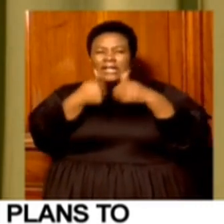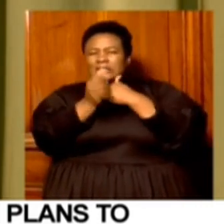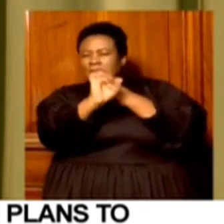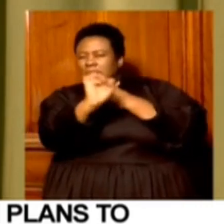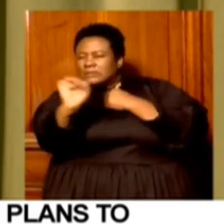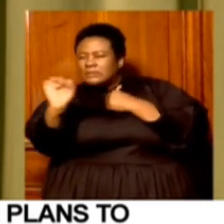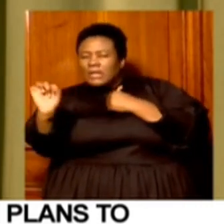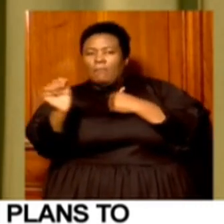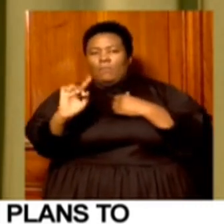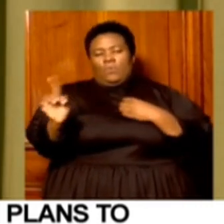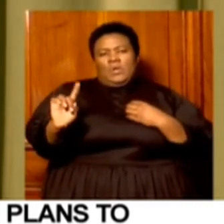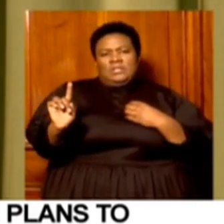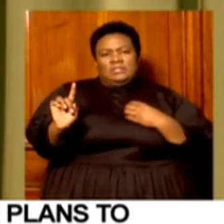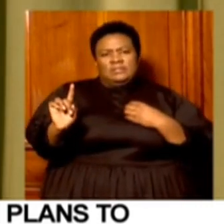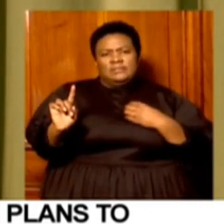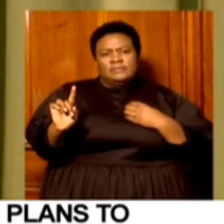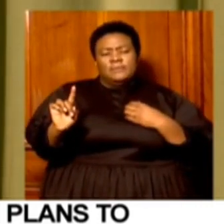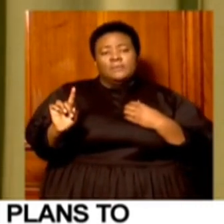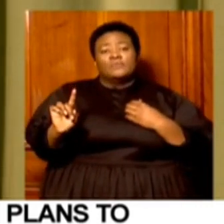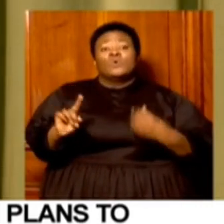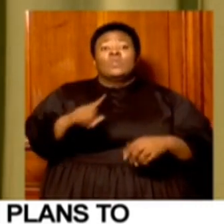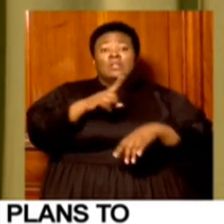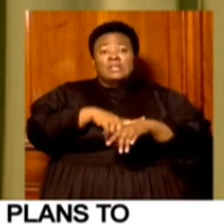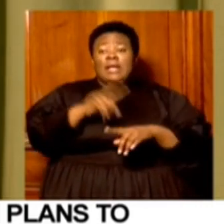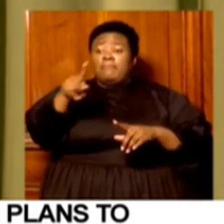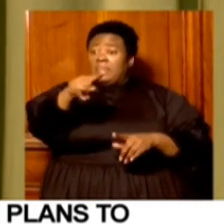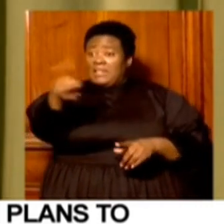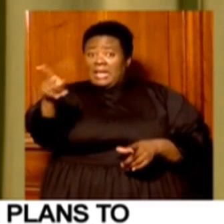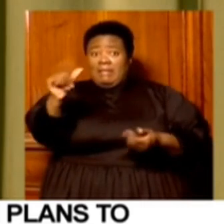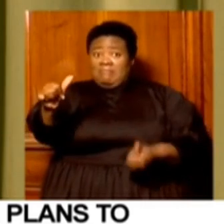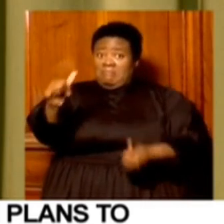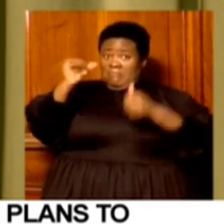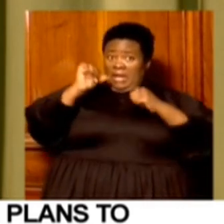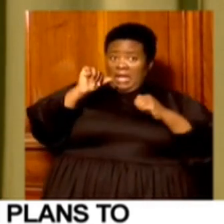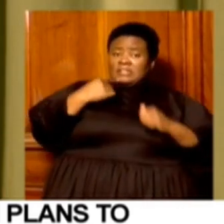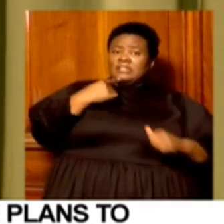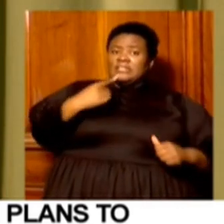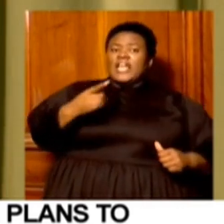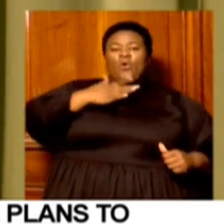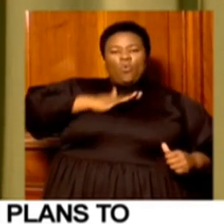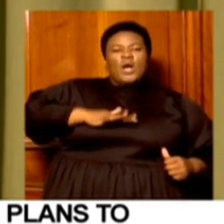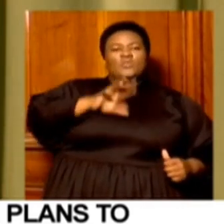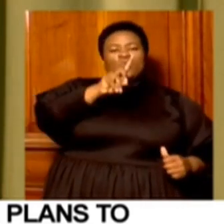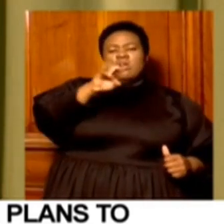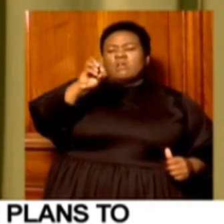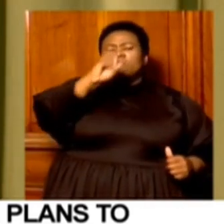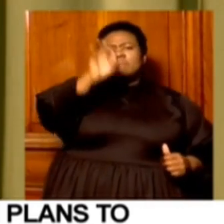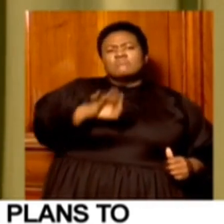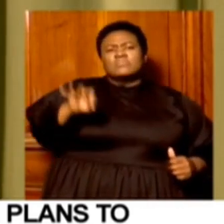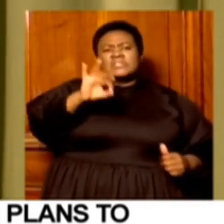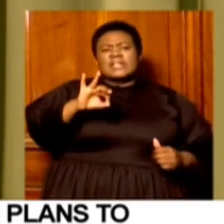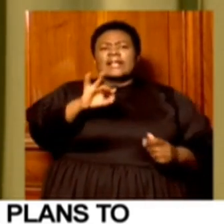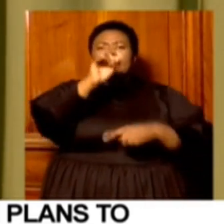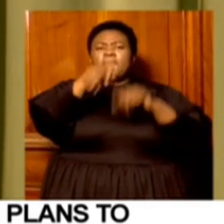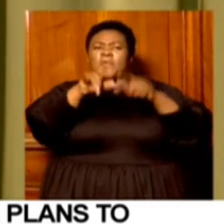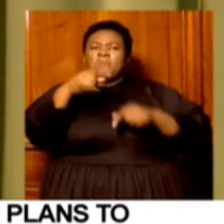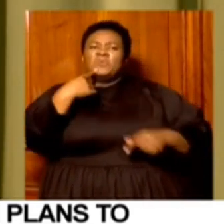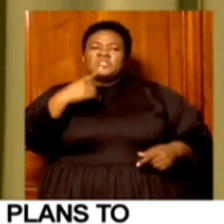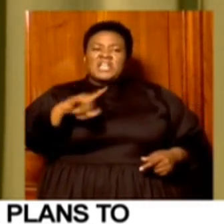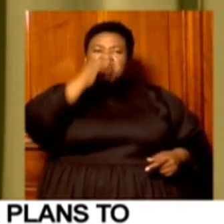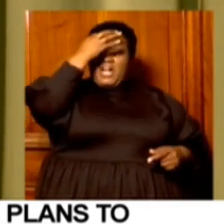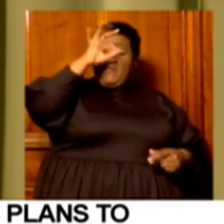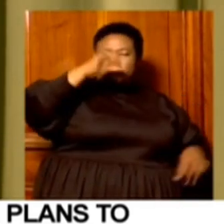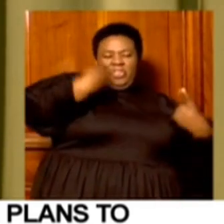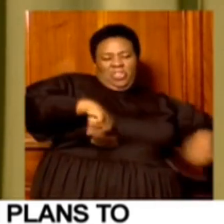going to face this industry. So when they came back and said we want 100%, people said, hey, government is afraid of the